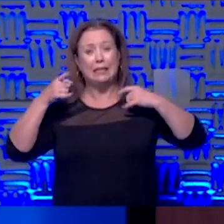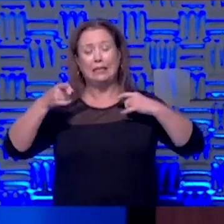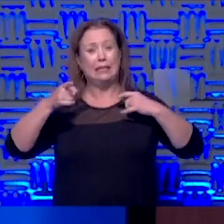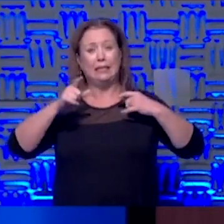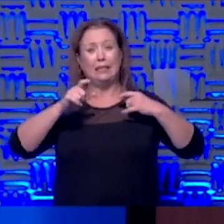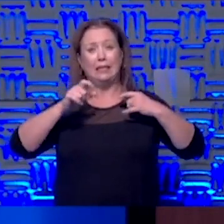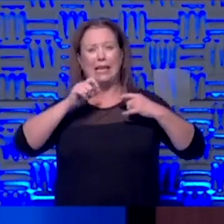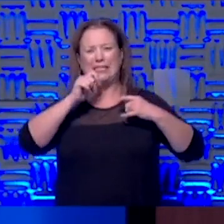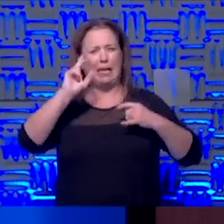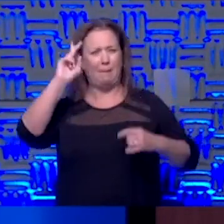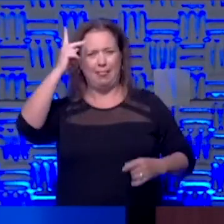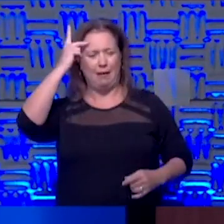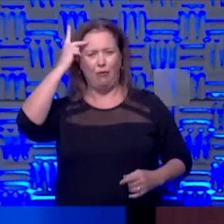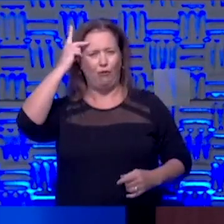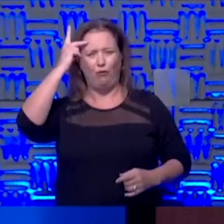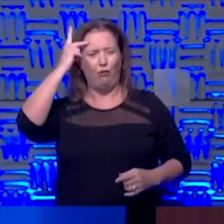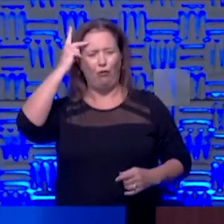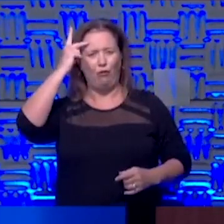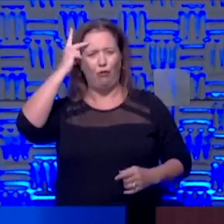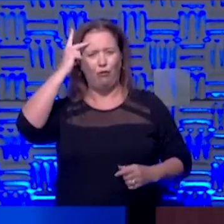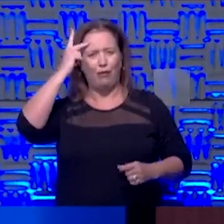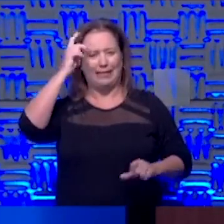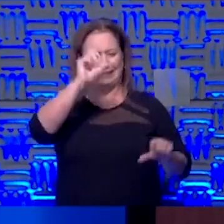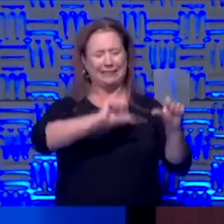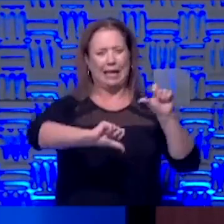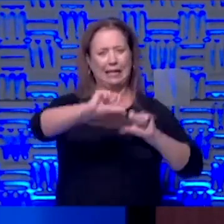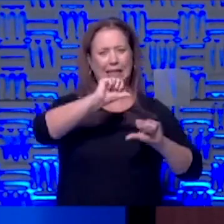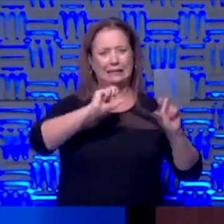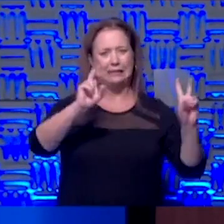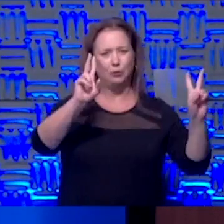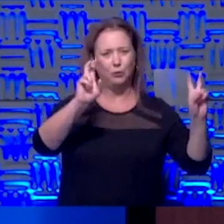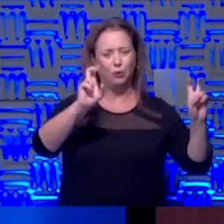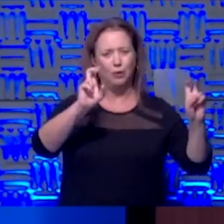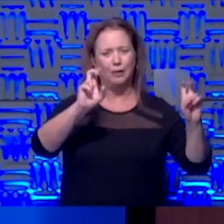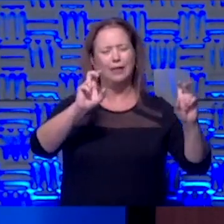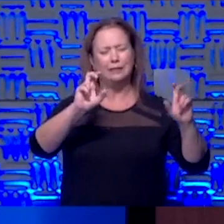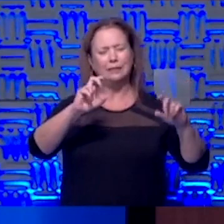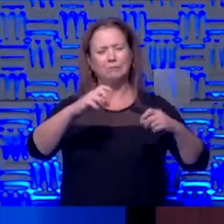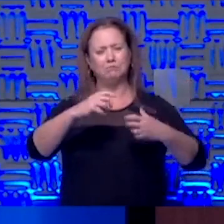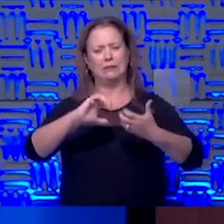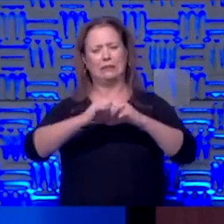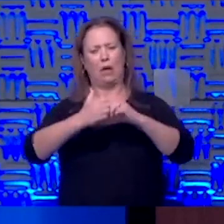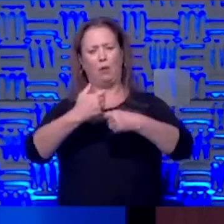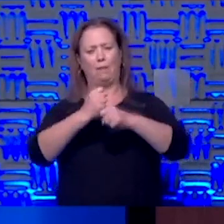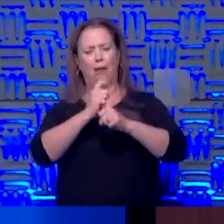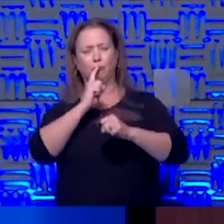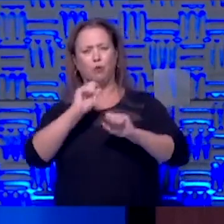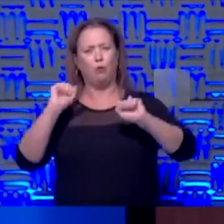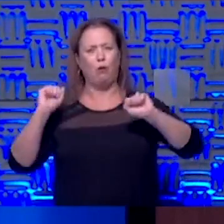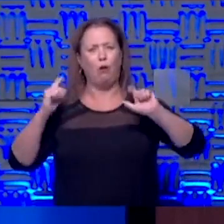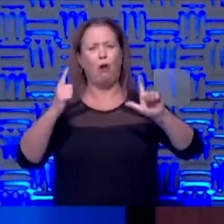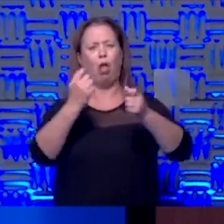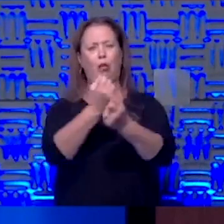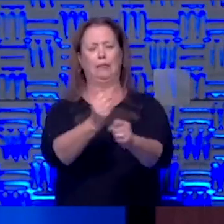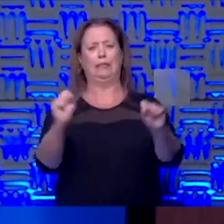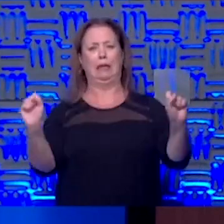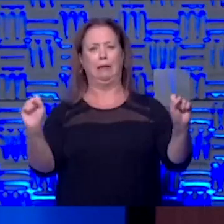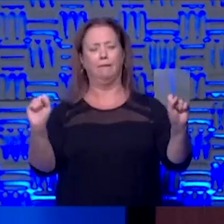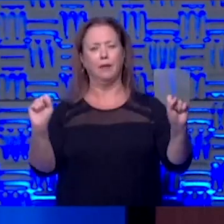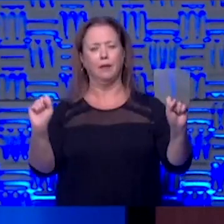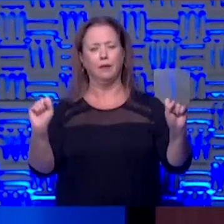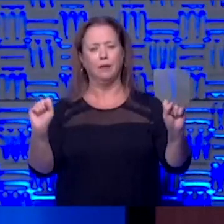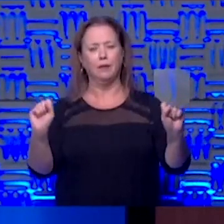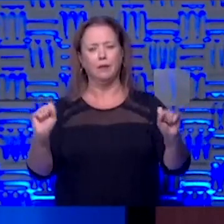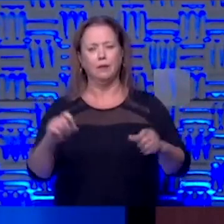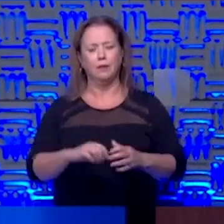it's not a political issue. It's the science. Yeah. It's how we keep each other safe. And, it's kind of